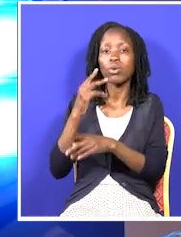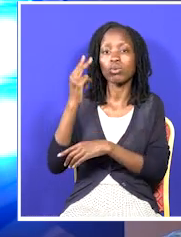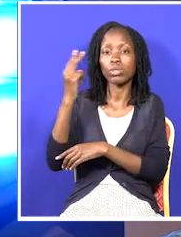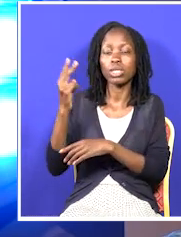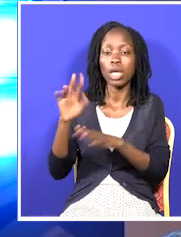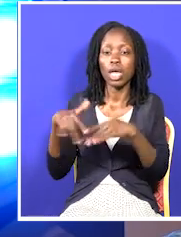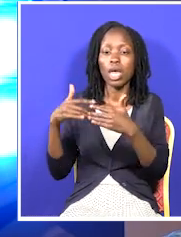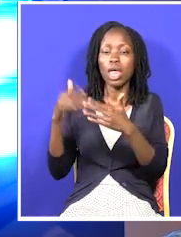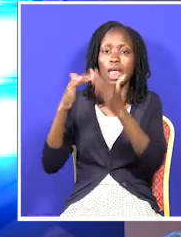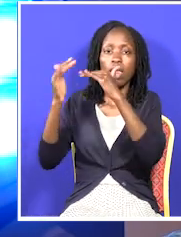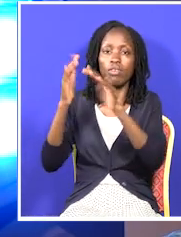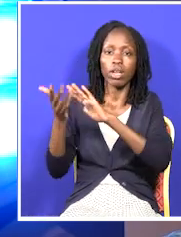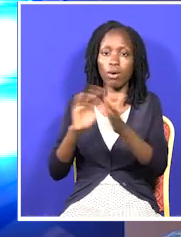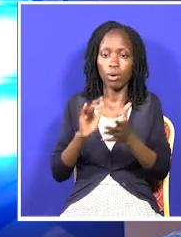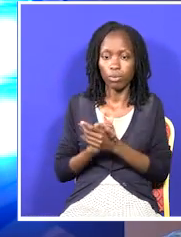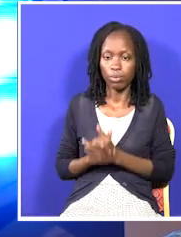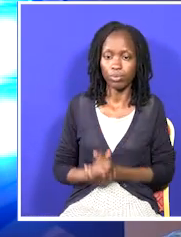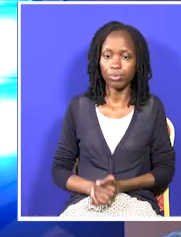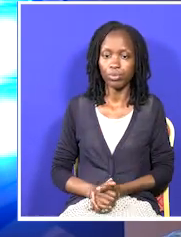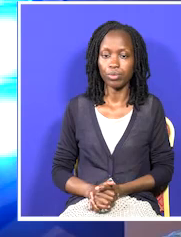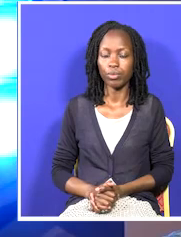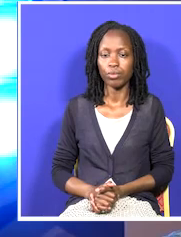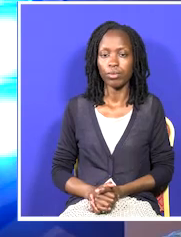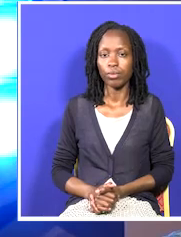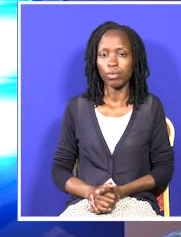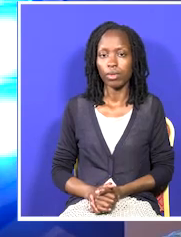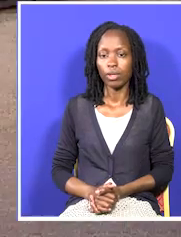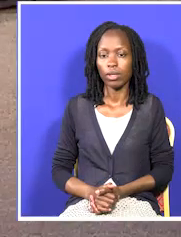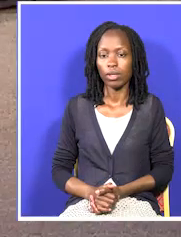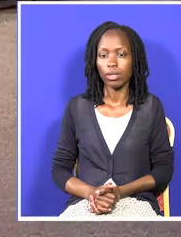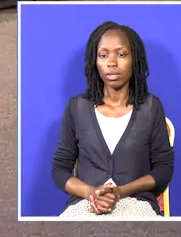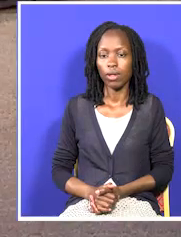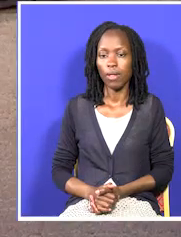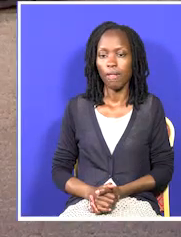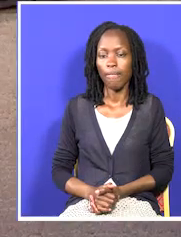this heaven actually look like. Reinhard, what do you have to say?